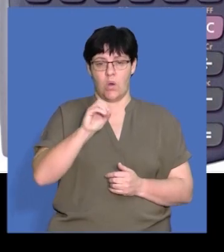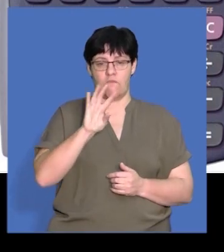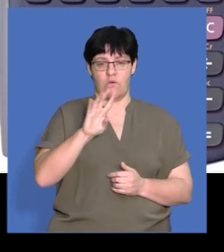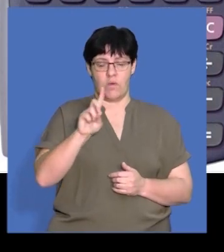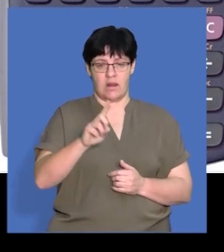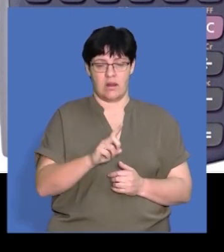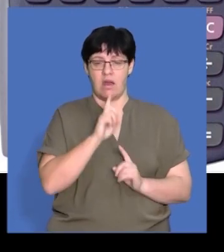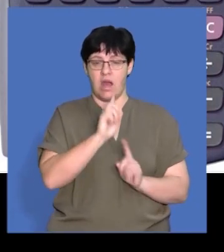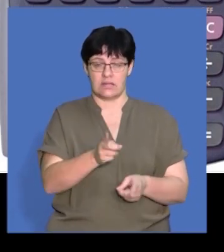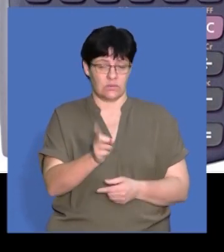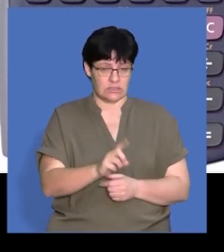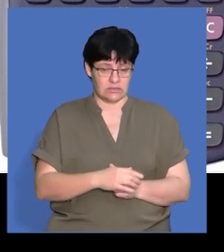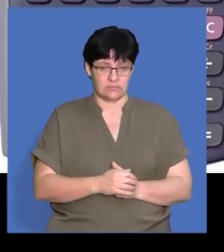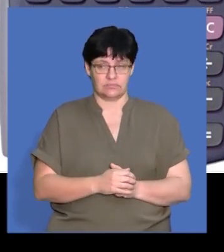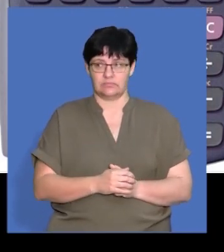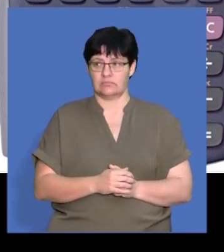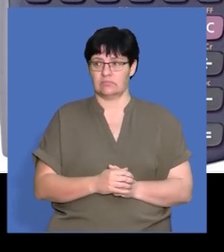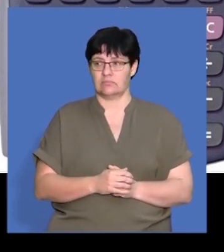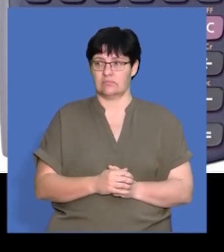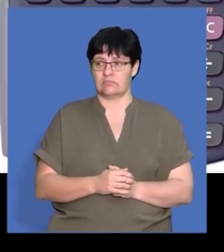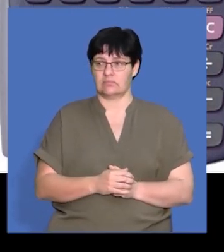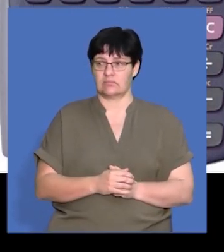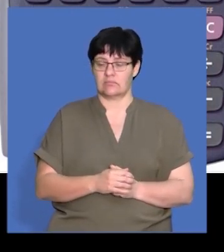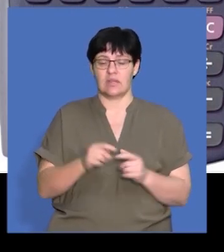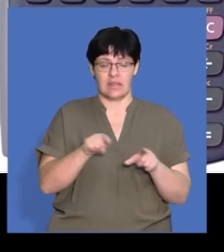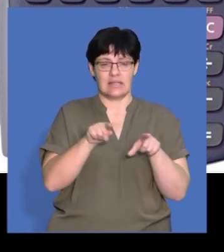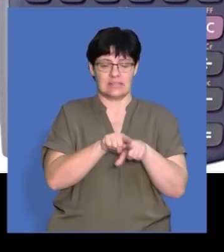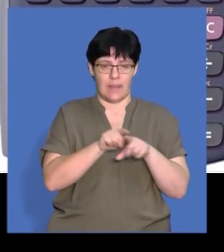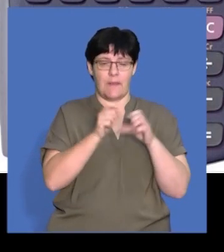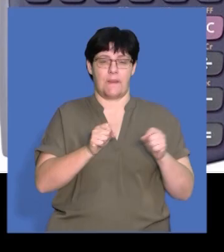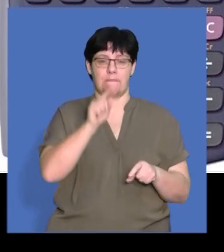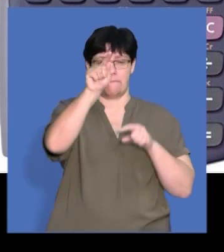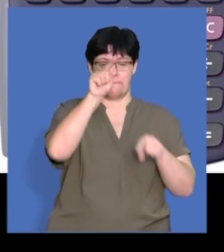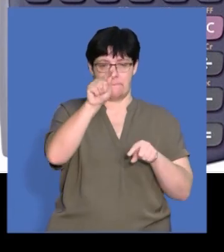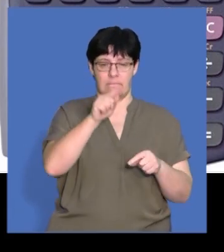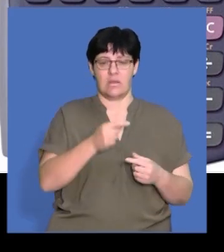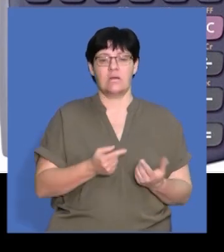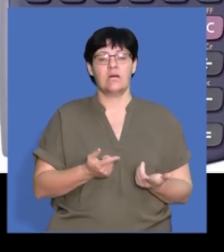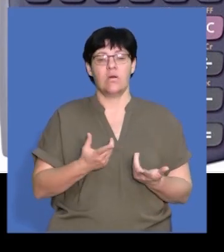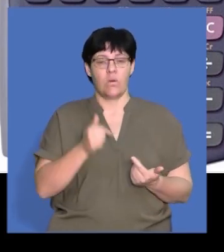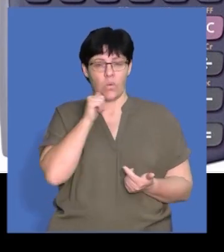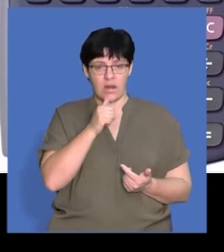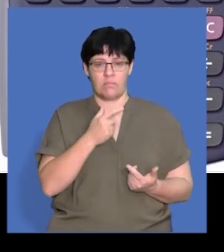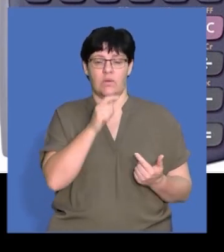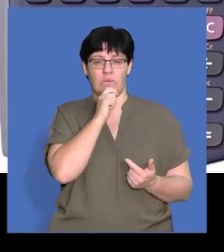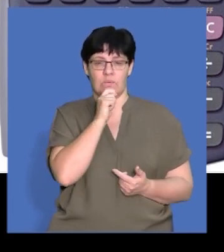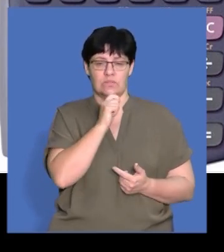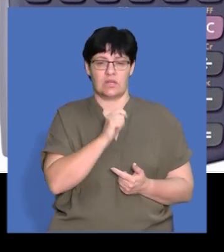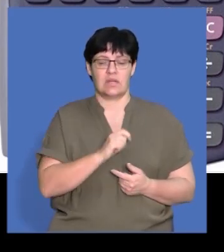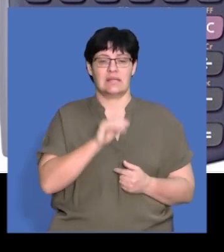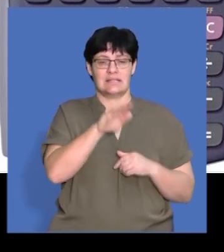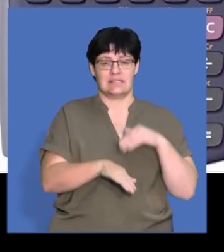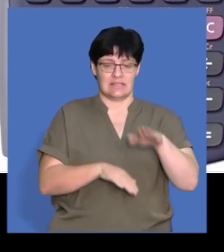532,041. Check that I've got the right answer. And now I get the same answer that I got when I used the one